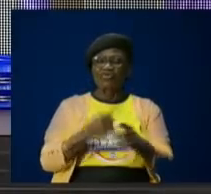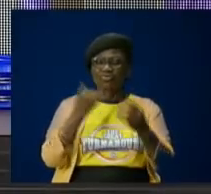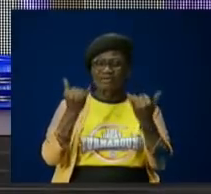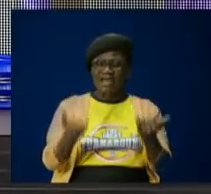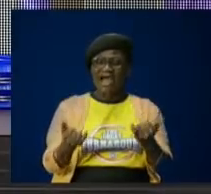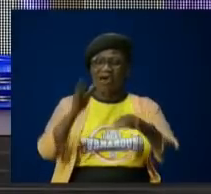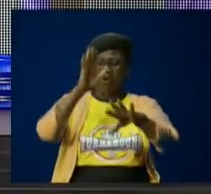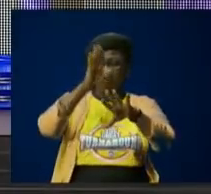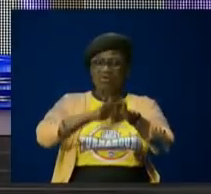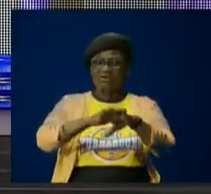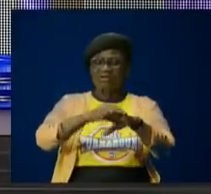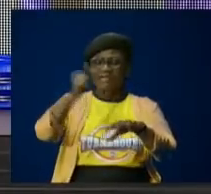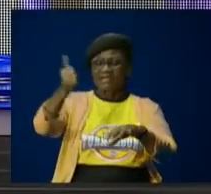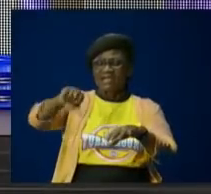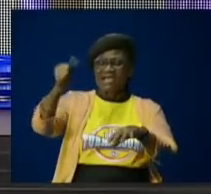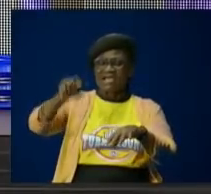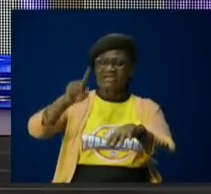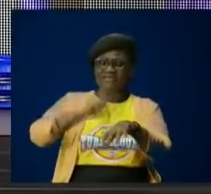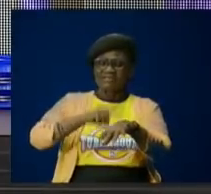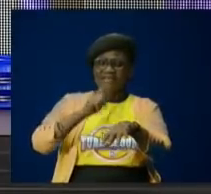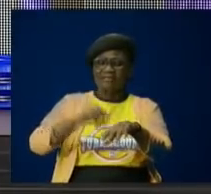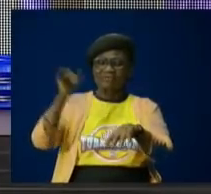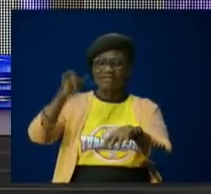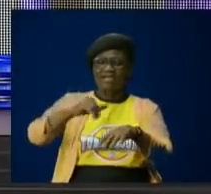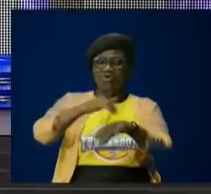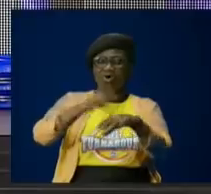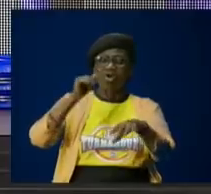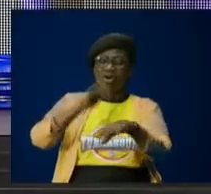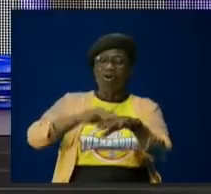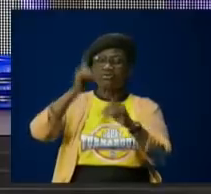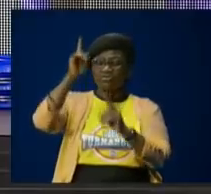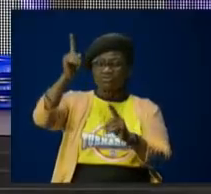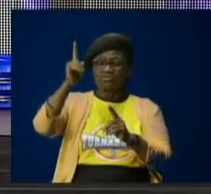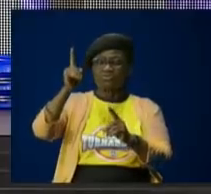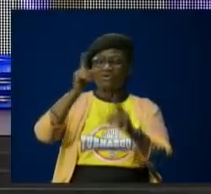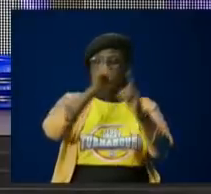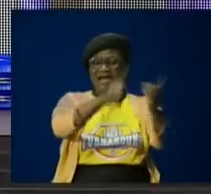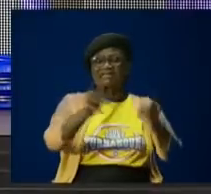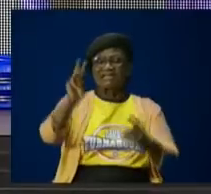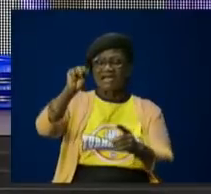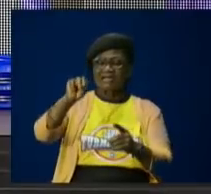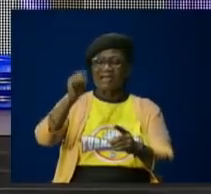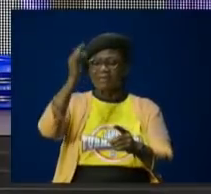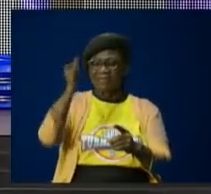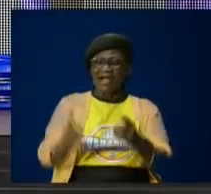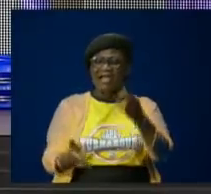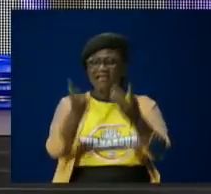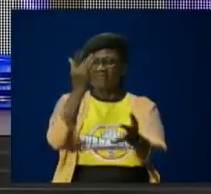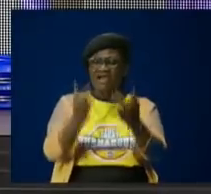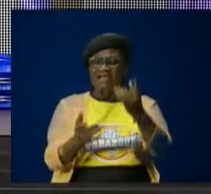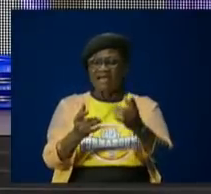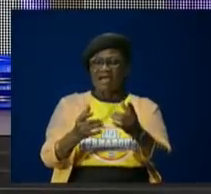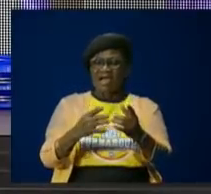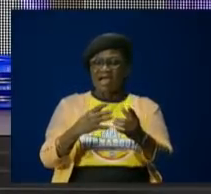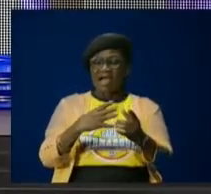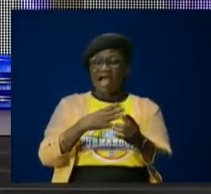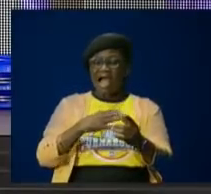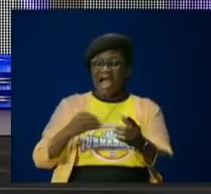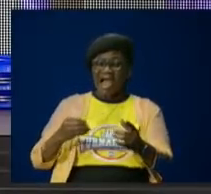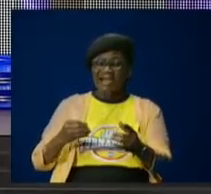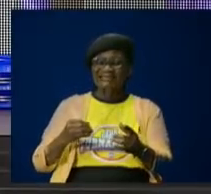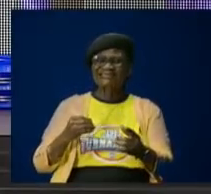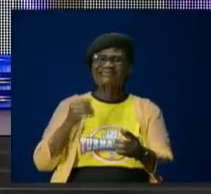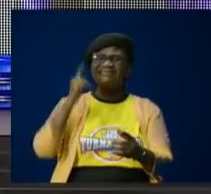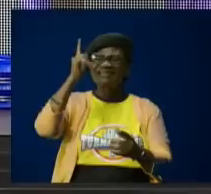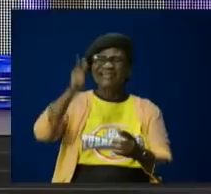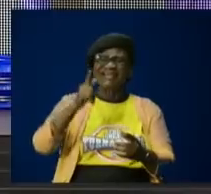anytime they call on you, answer them by fire. And later on, my Father and my God,